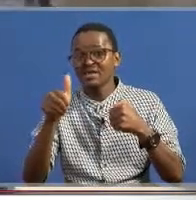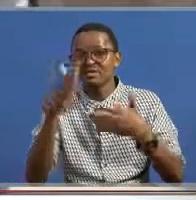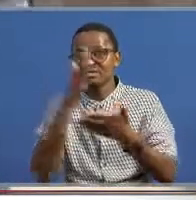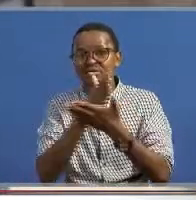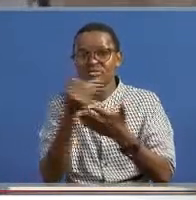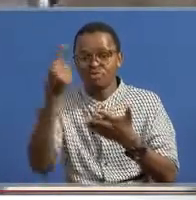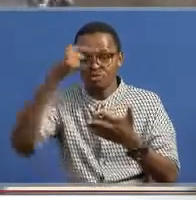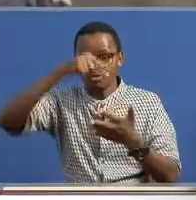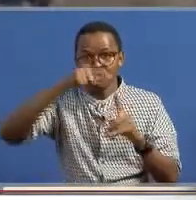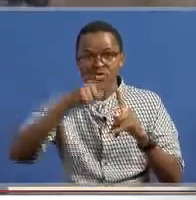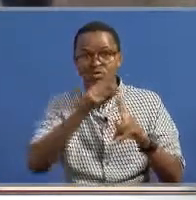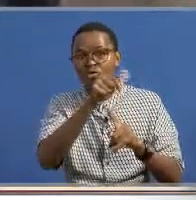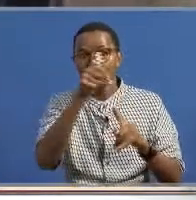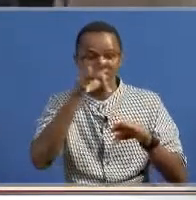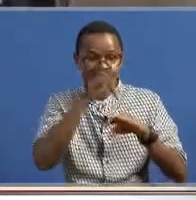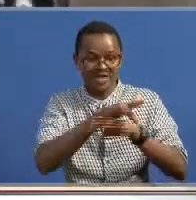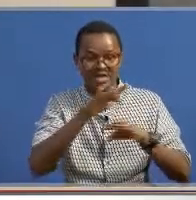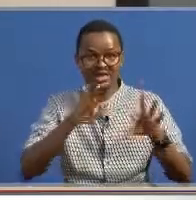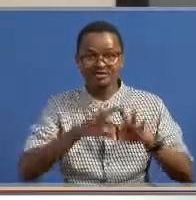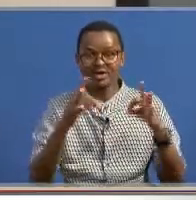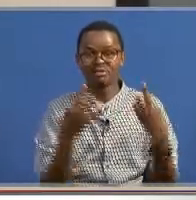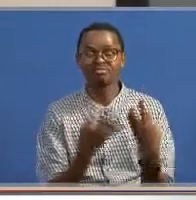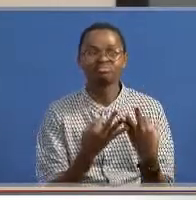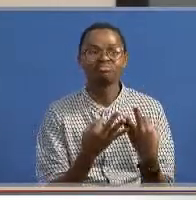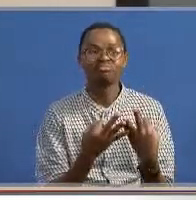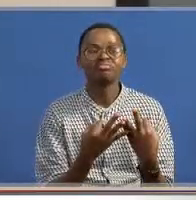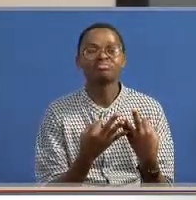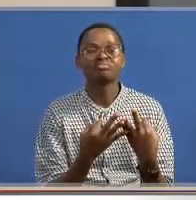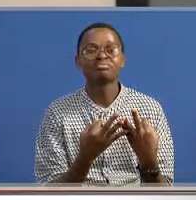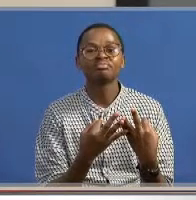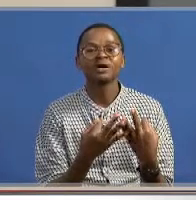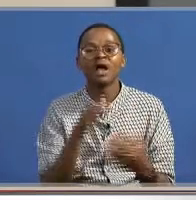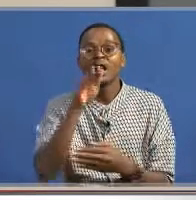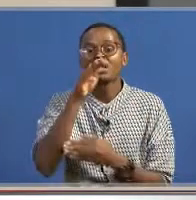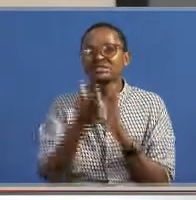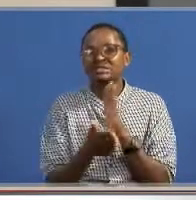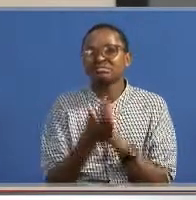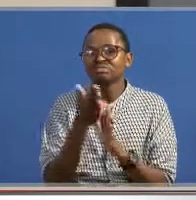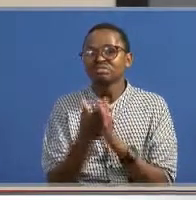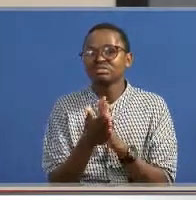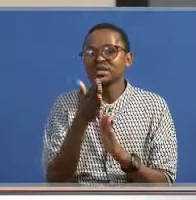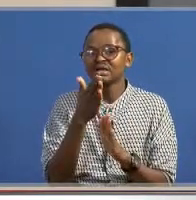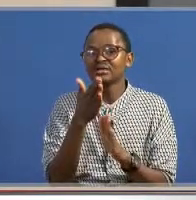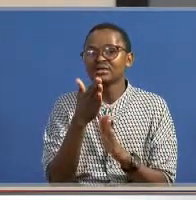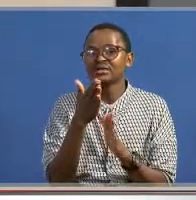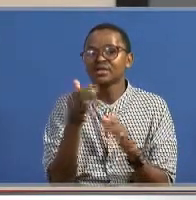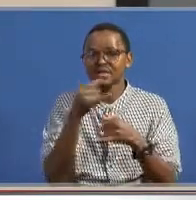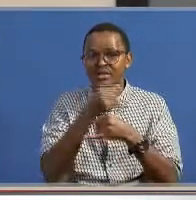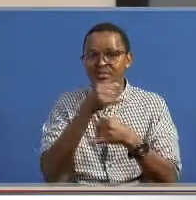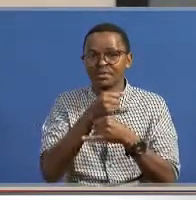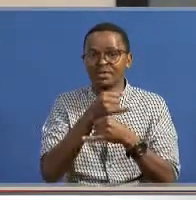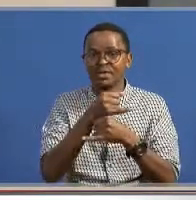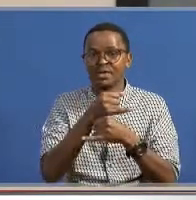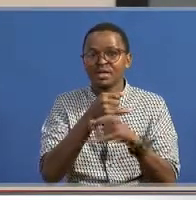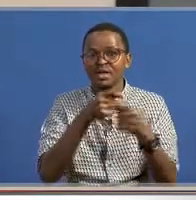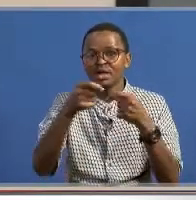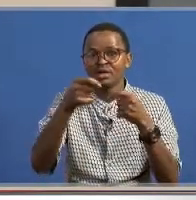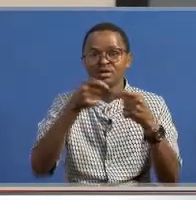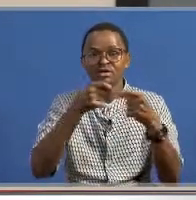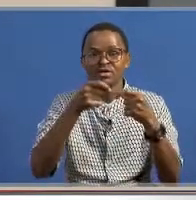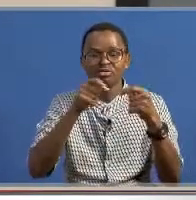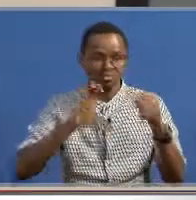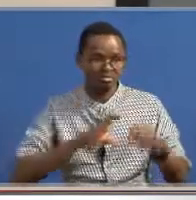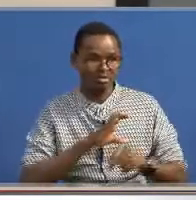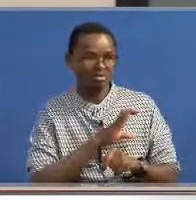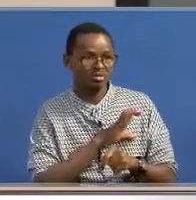to contact with the affected family. Has called for an emergency international health regulation emergency